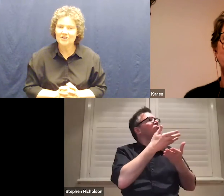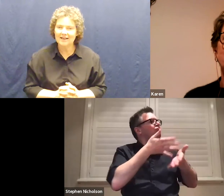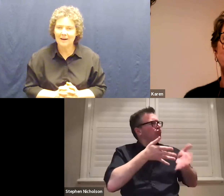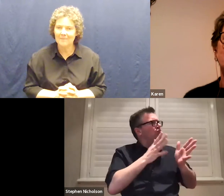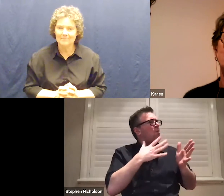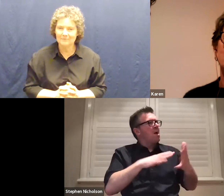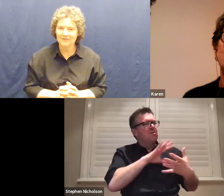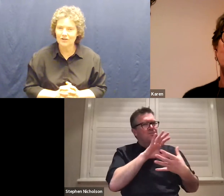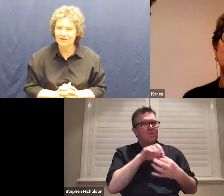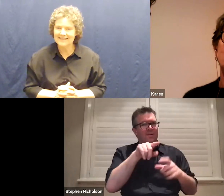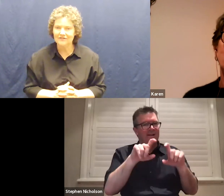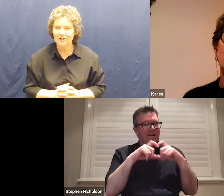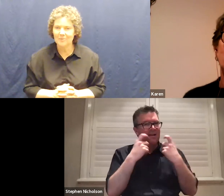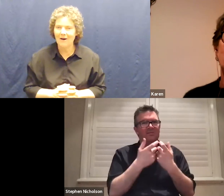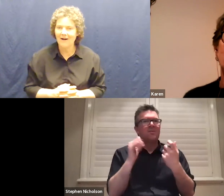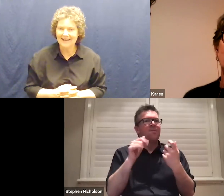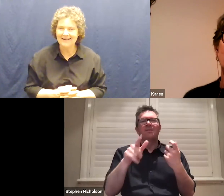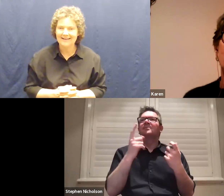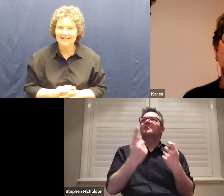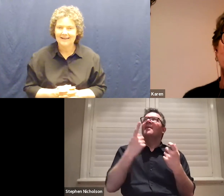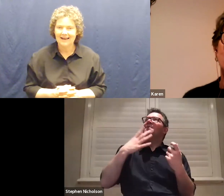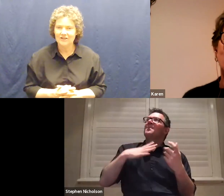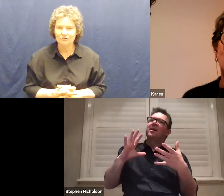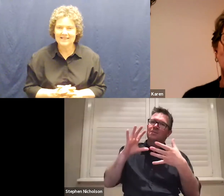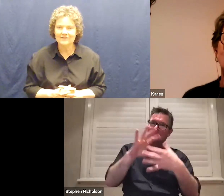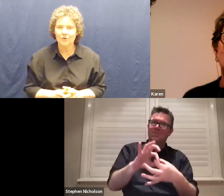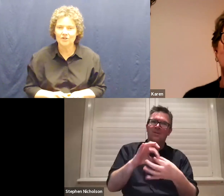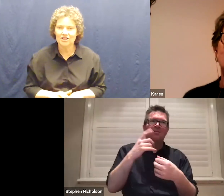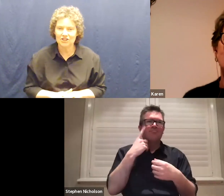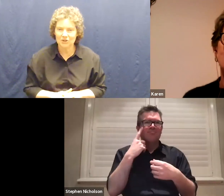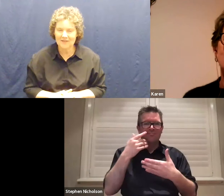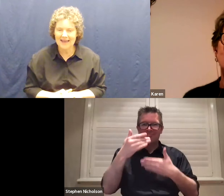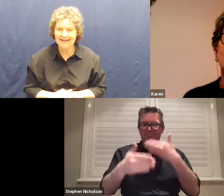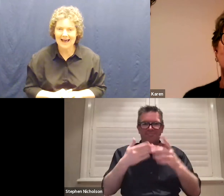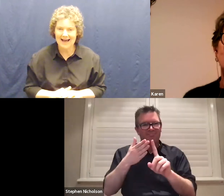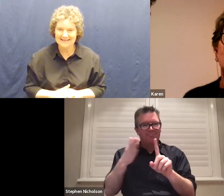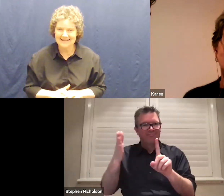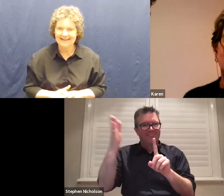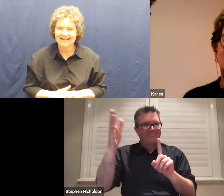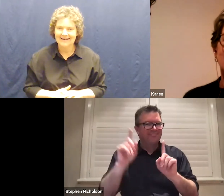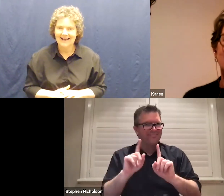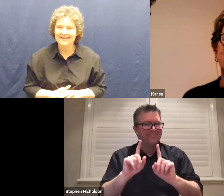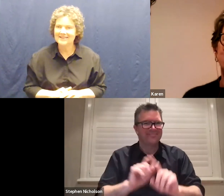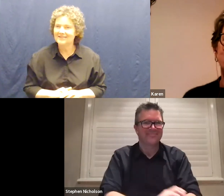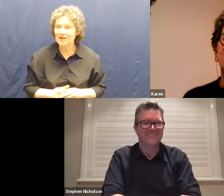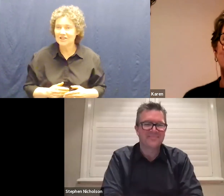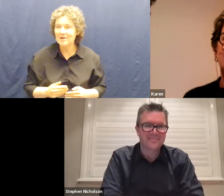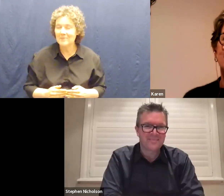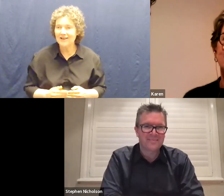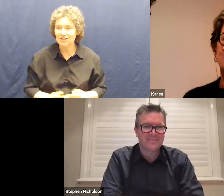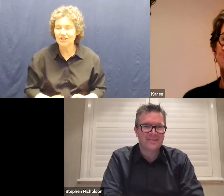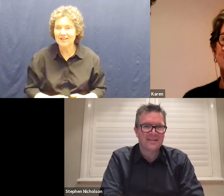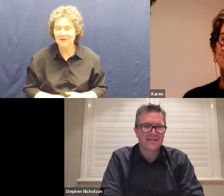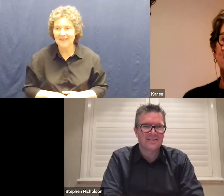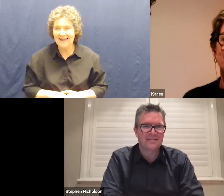Just wondering your reason for applying and your reason for wanting to join that class. And tell me